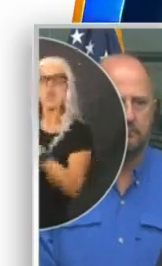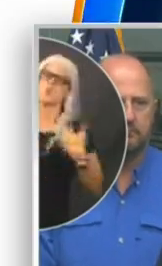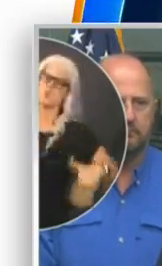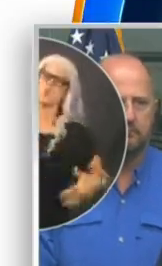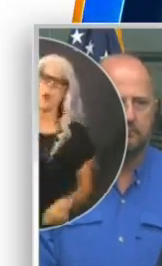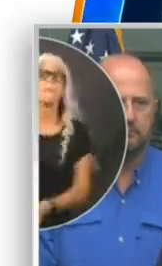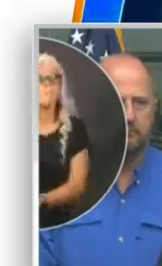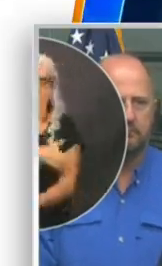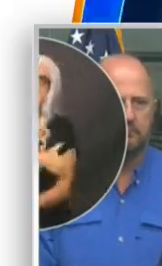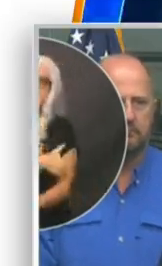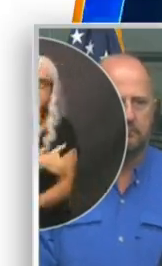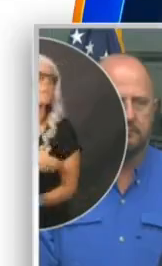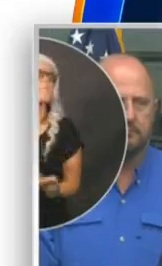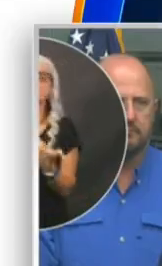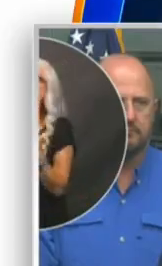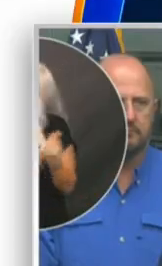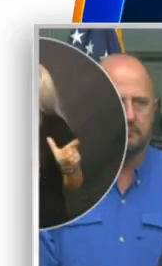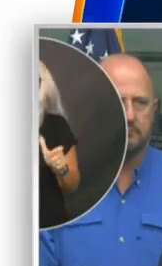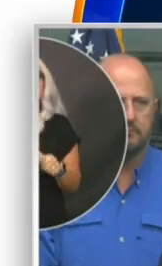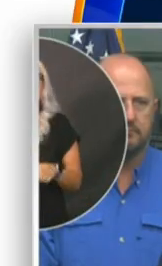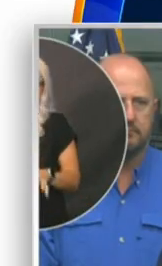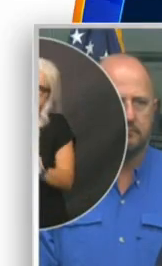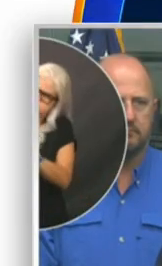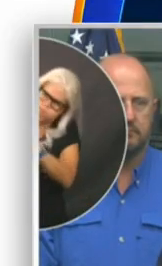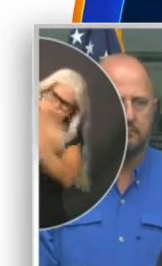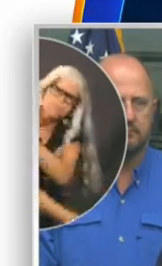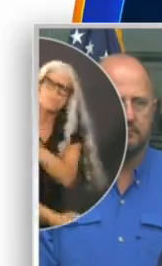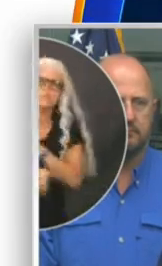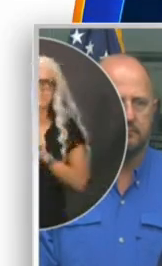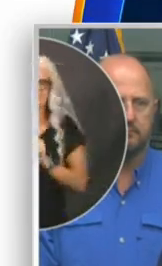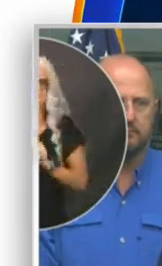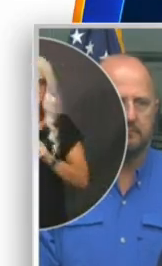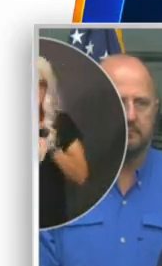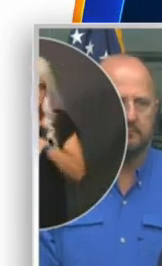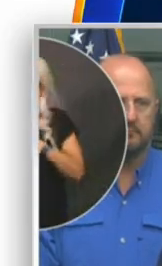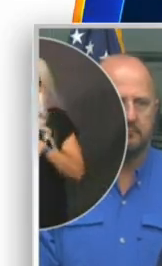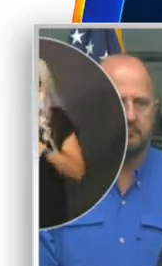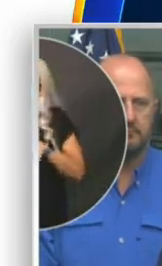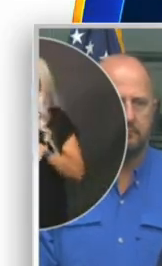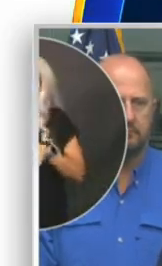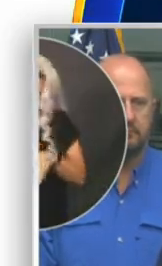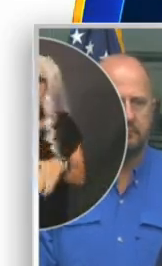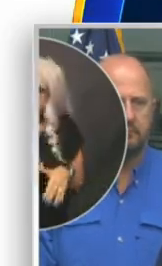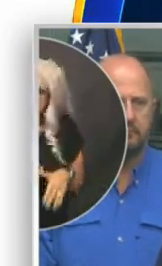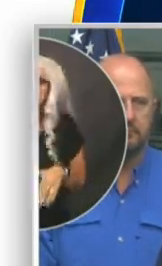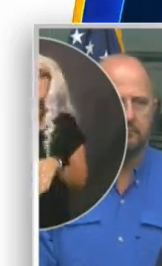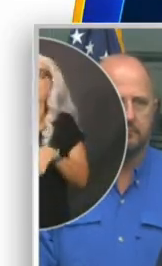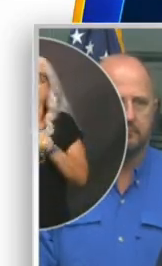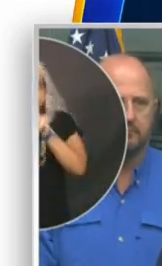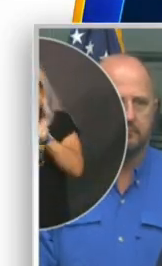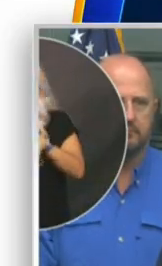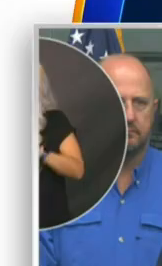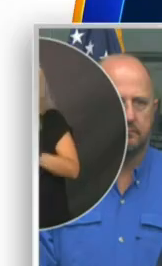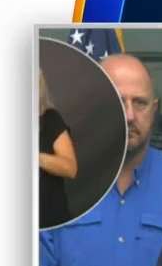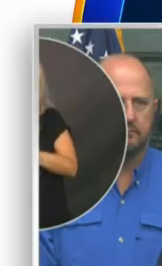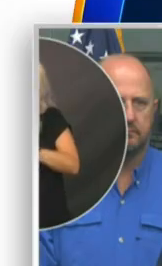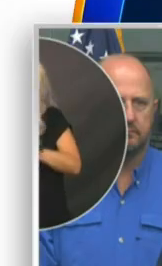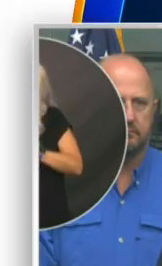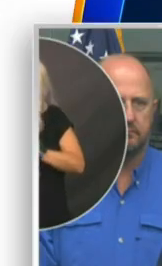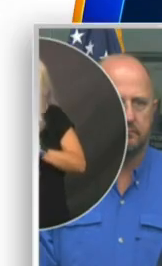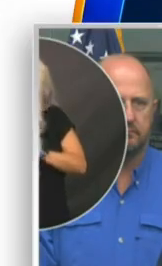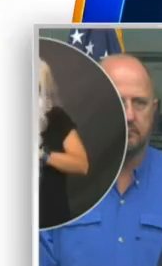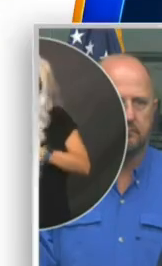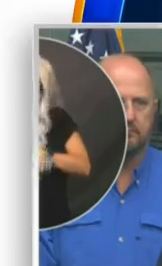impacts, both on impact in Southwest Florida, but then as it continues to work through the state, it is going to have major,